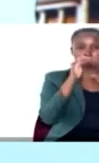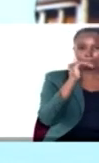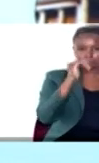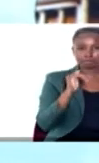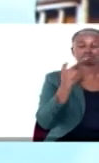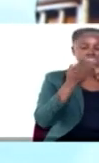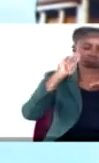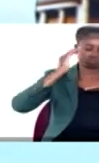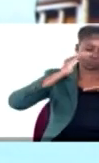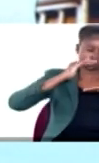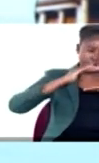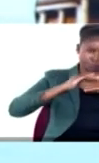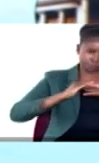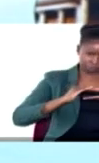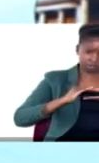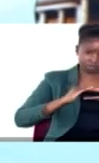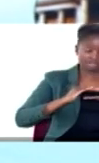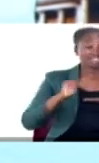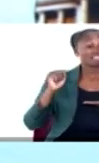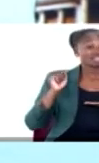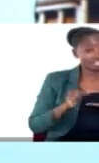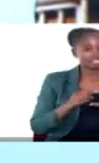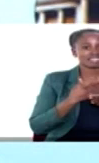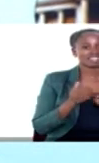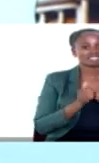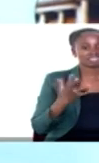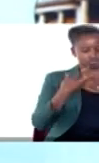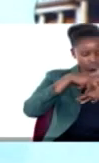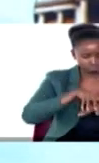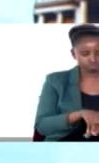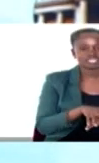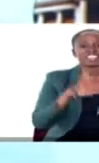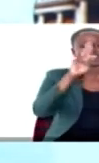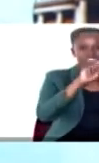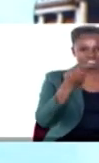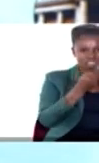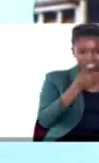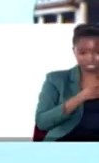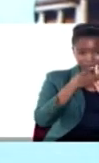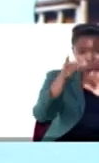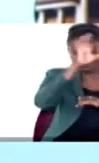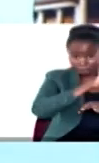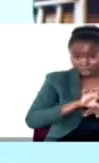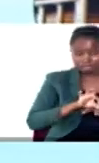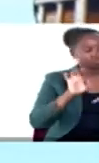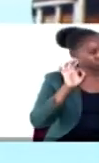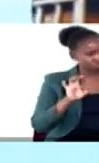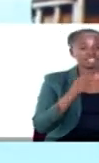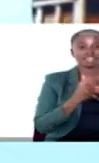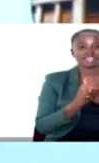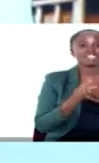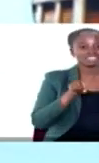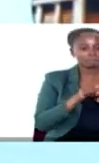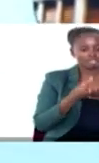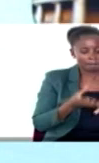drastically, where the state starts to implement the national development plan vigorously and